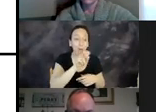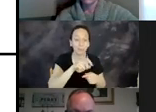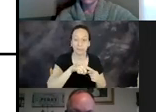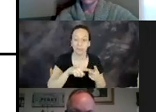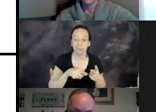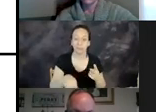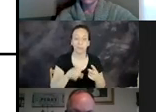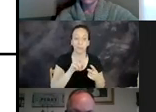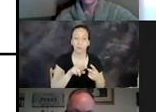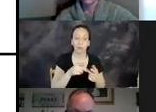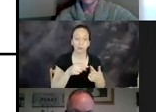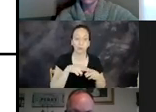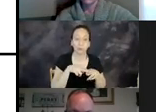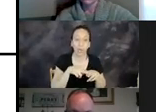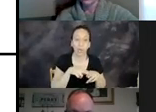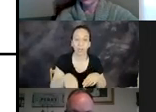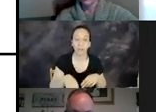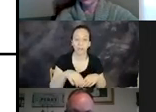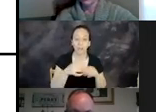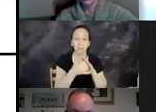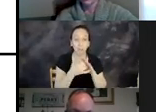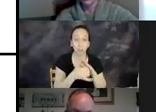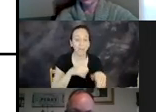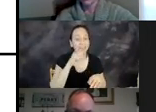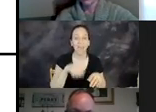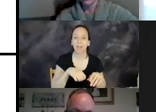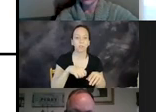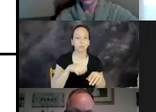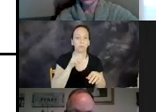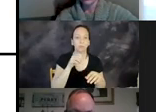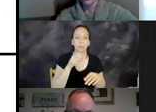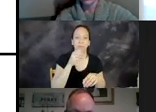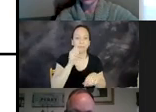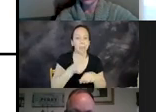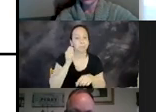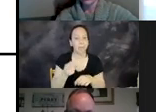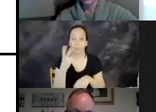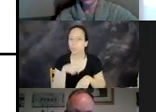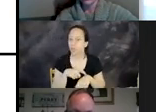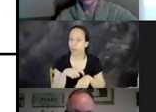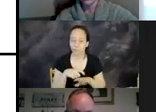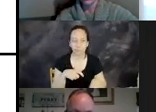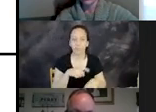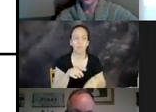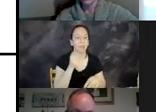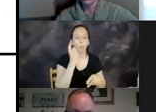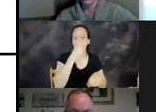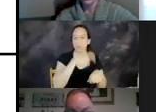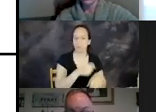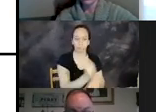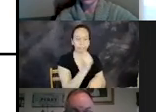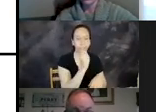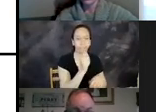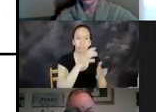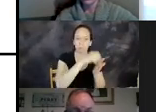light rail vehicle or a subway, since those fares are all the same. So we can subtract your fare